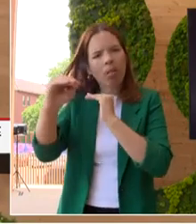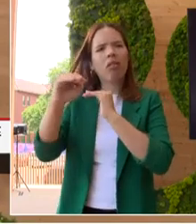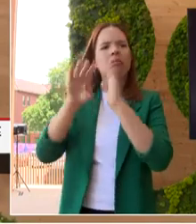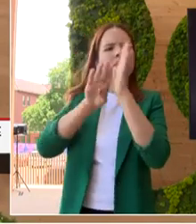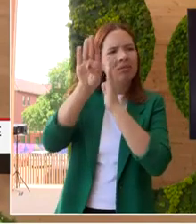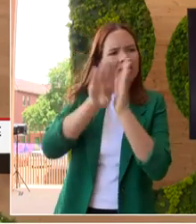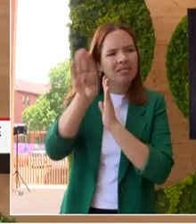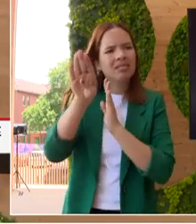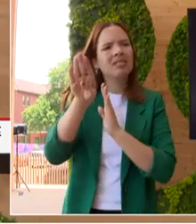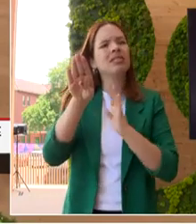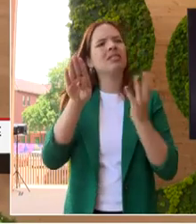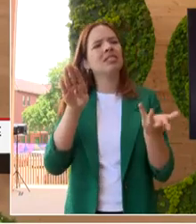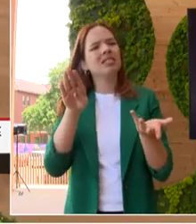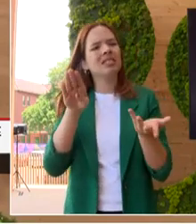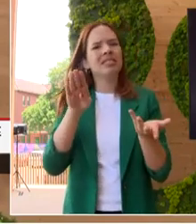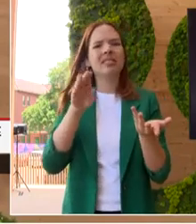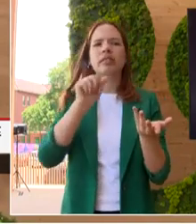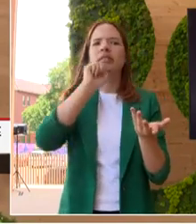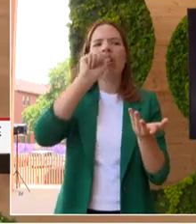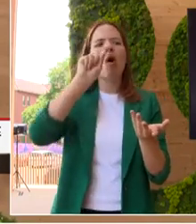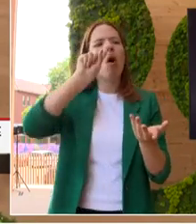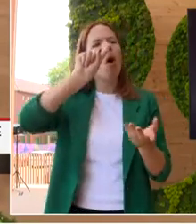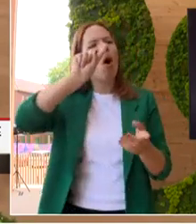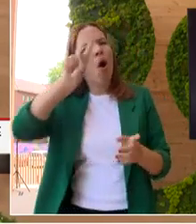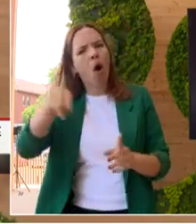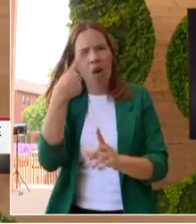D.C., but across the country.